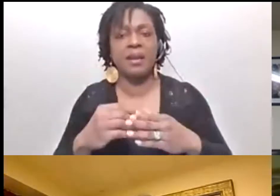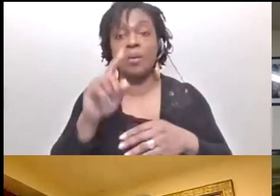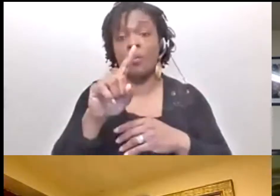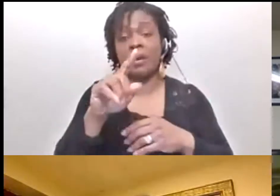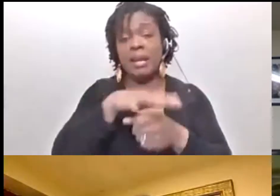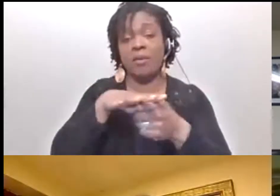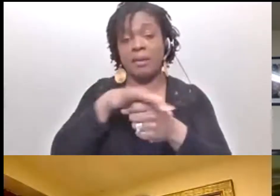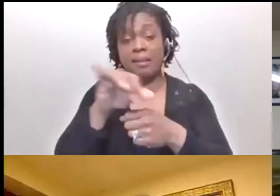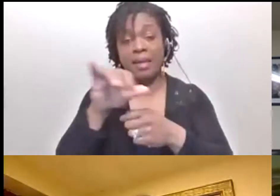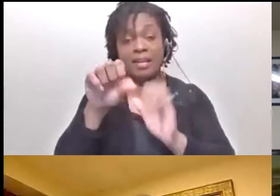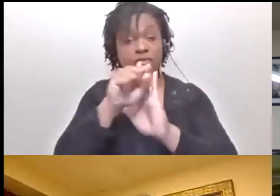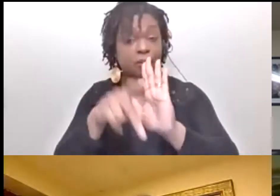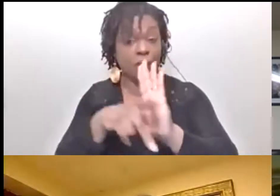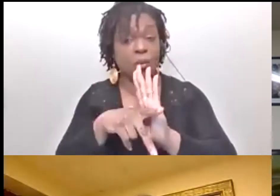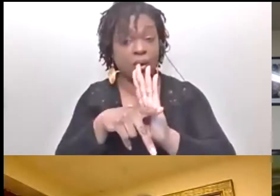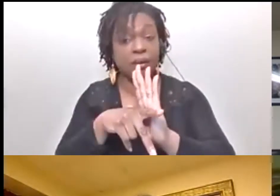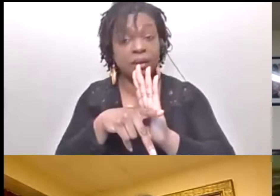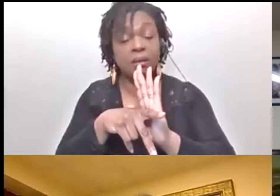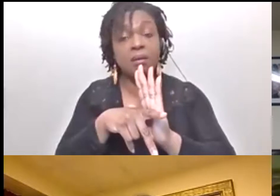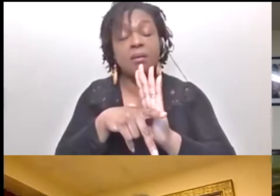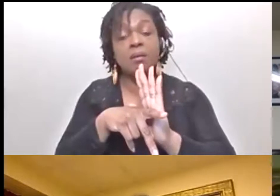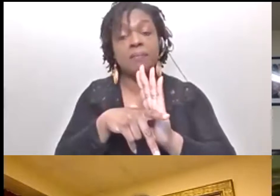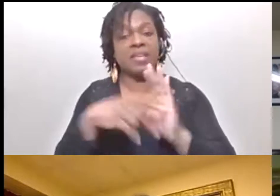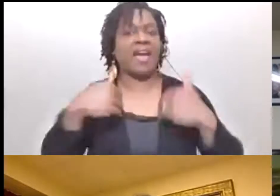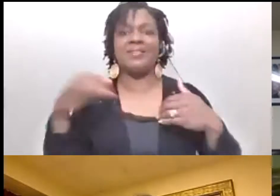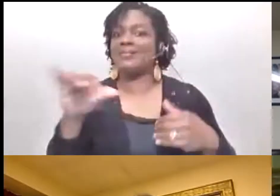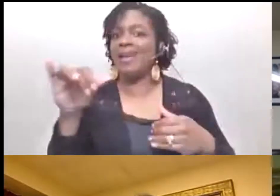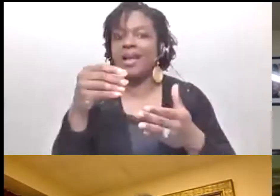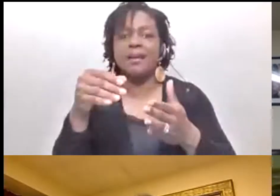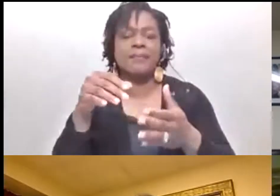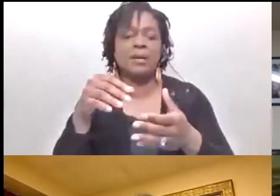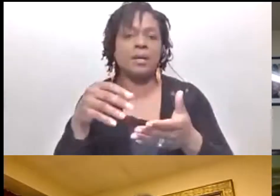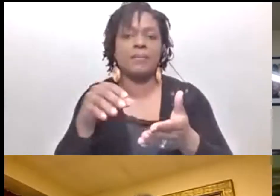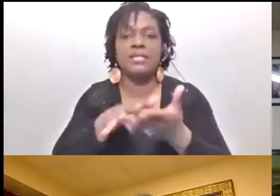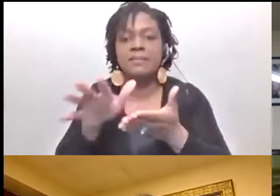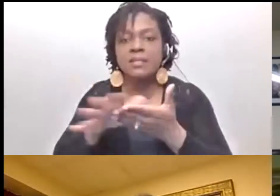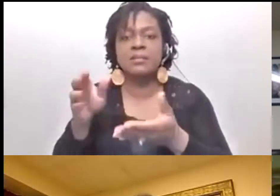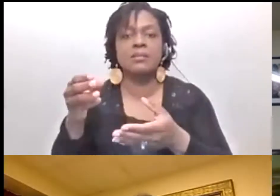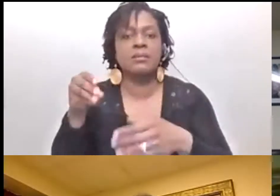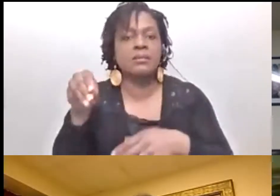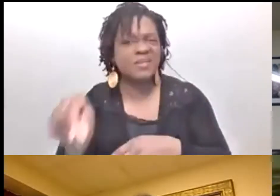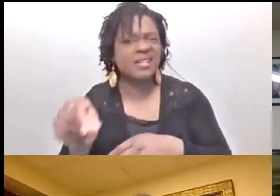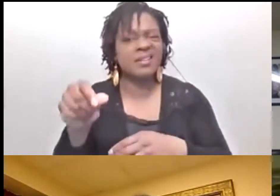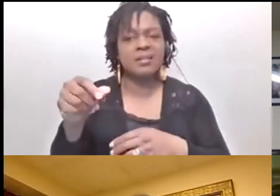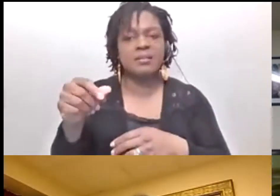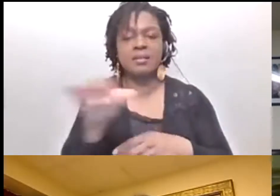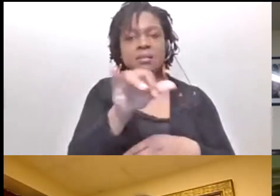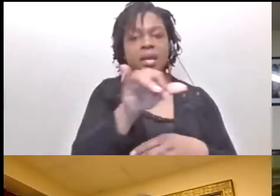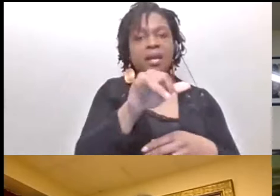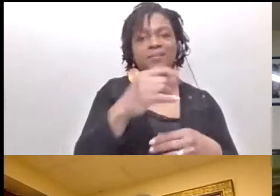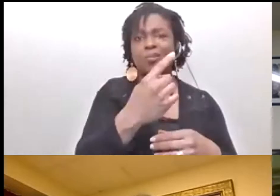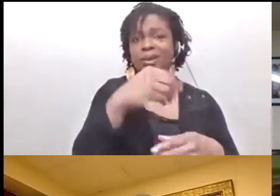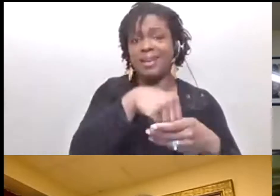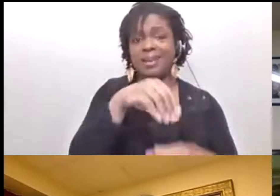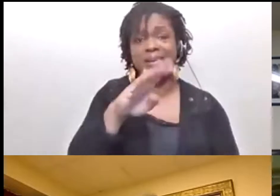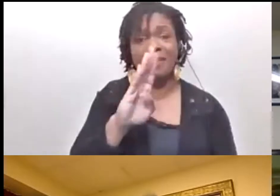Shreveport have the same expenses as someone in, let's say, in Bunkie, or is